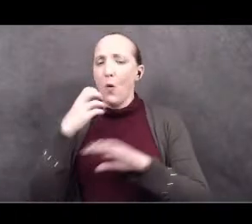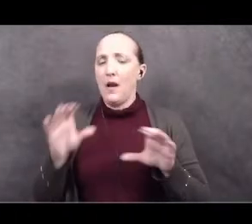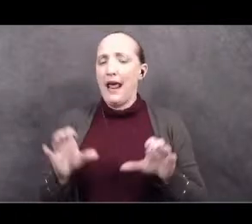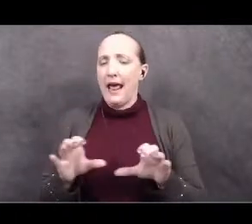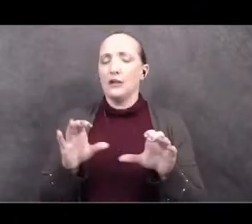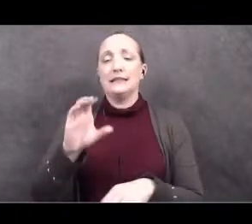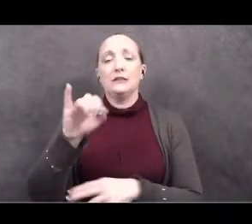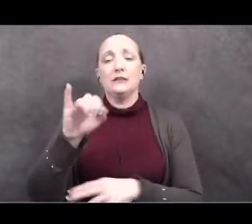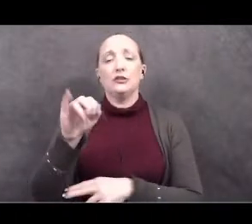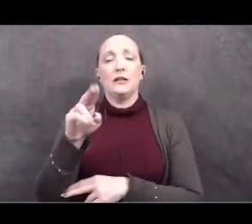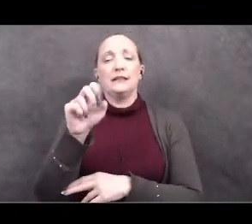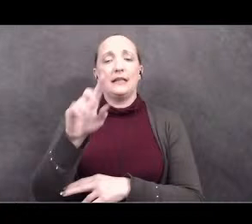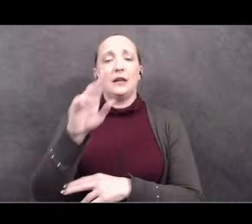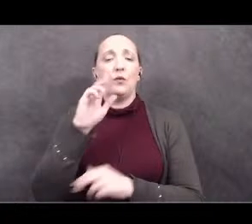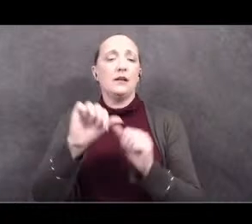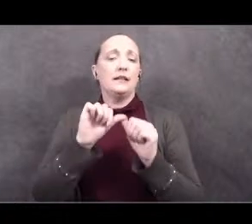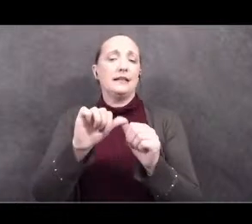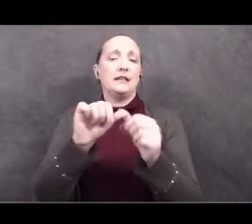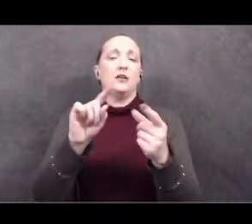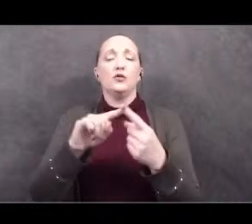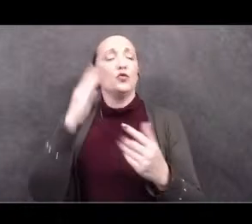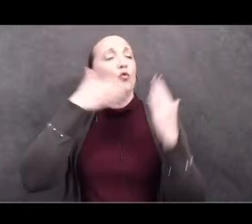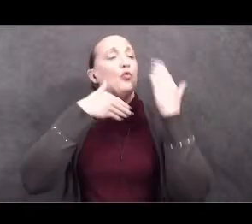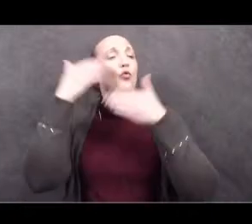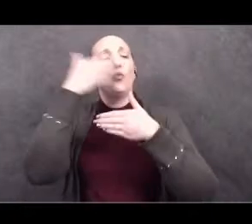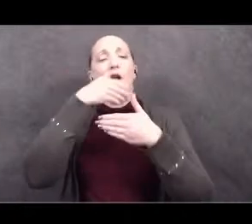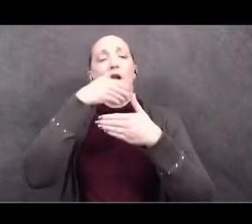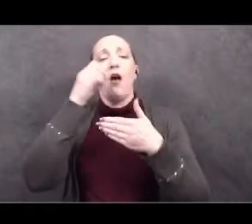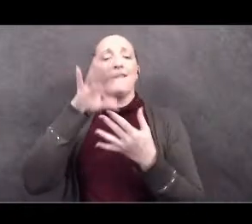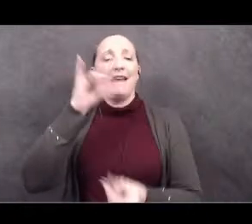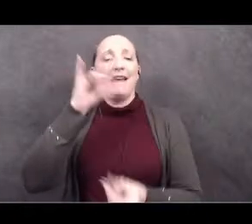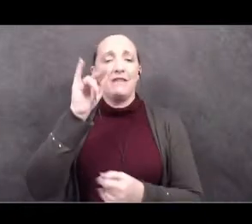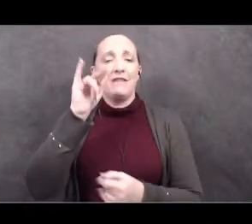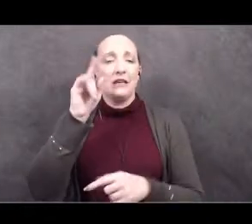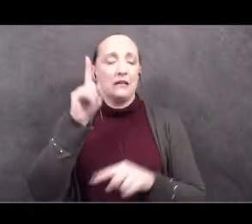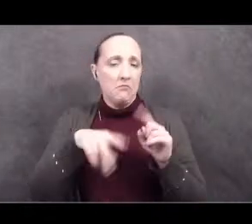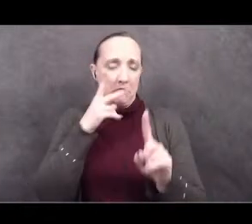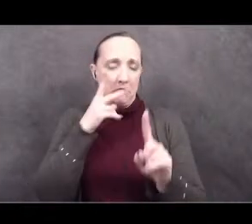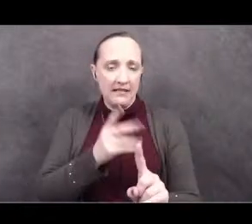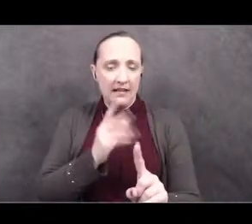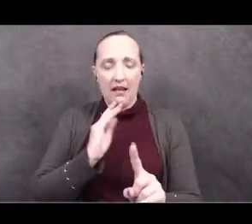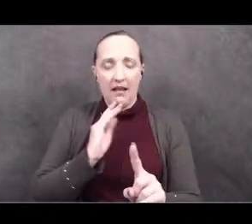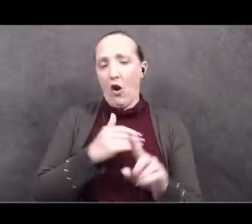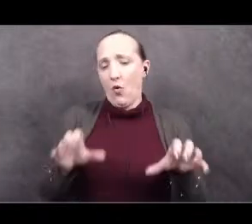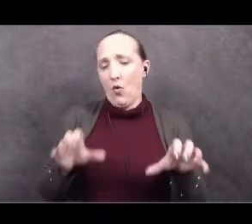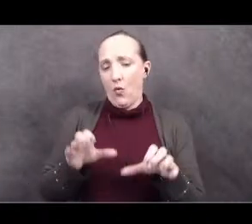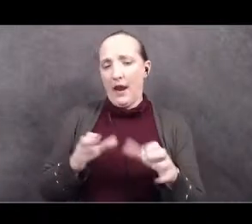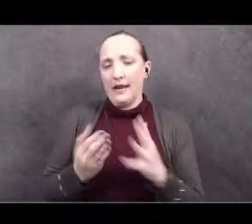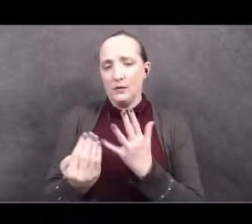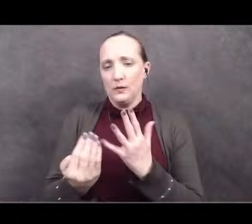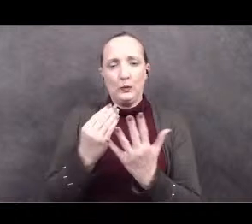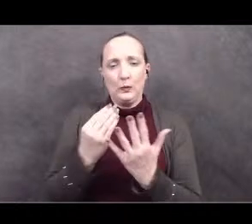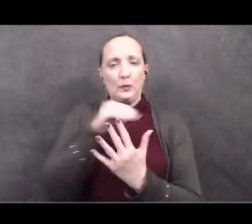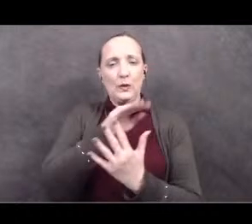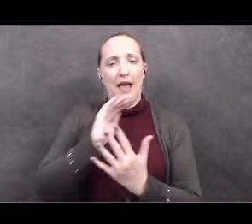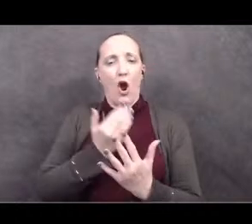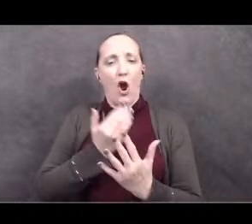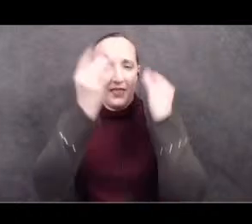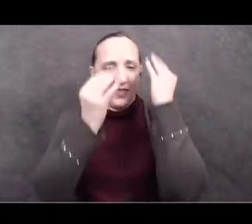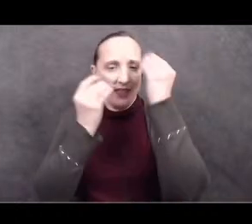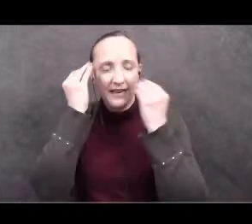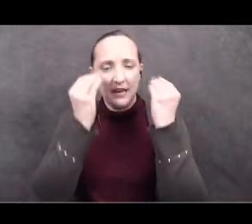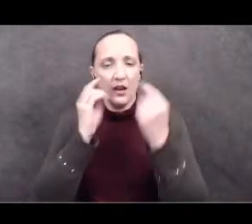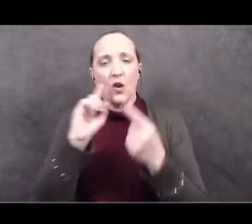would continue to operate in the fog of invisibility which permeates our ways of being and thinking wherever flocks are not